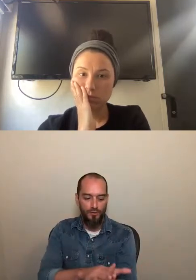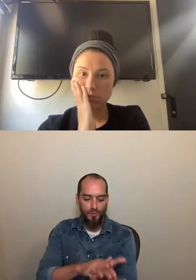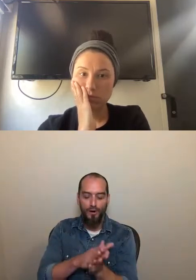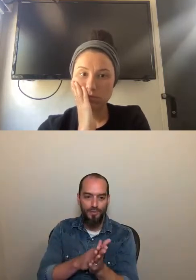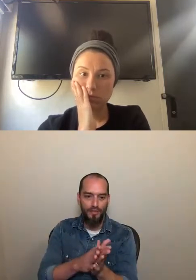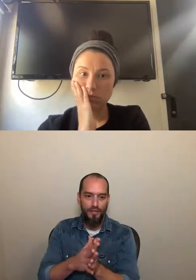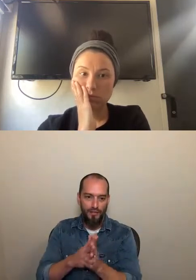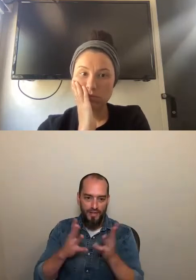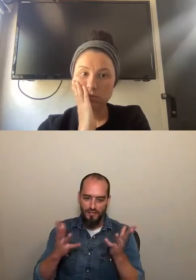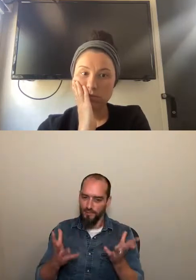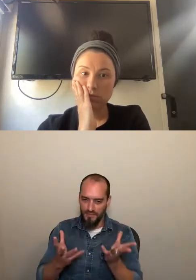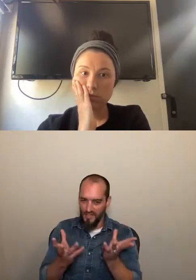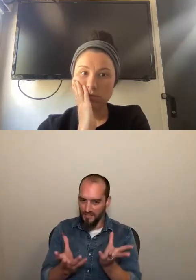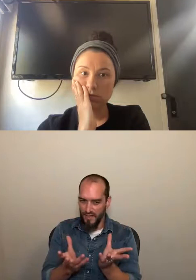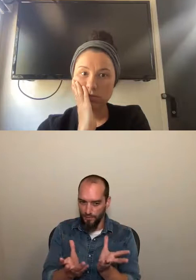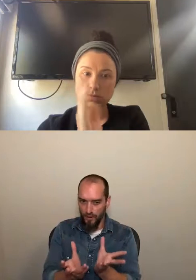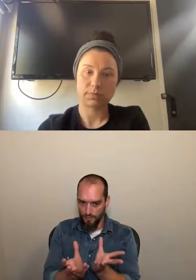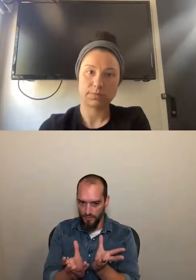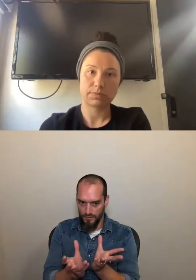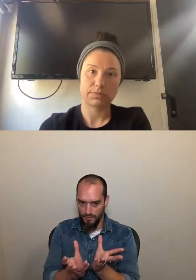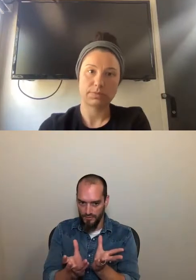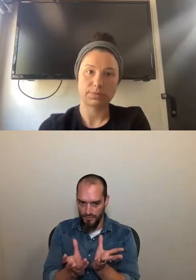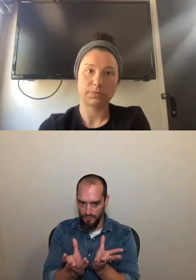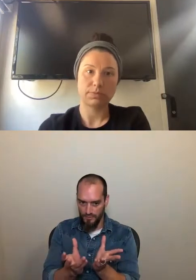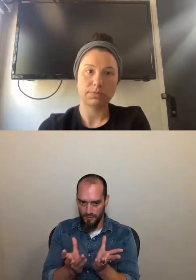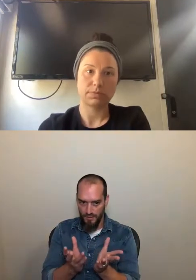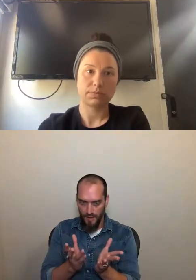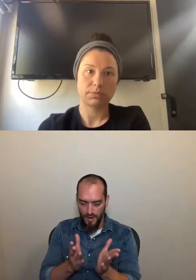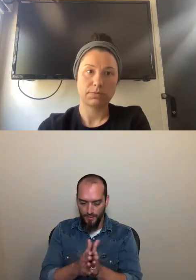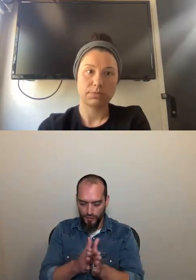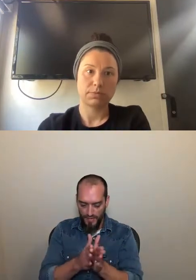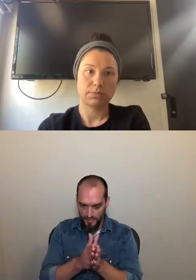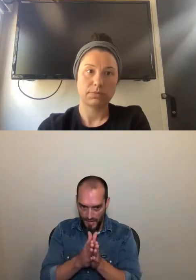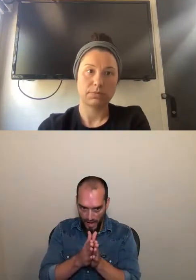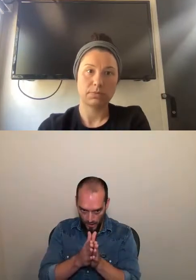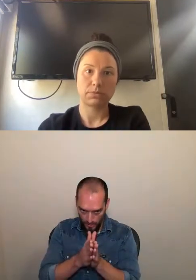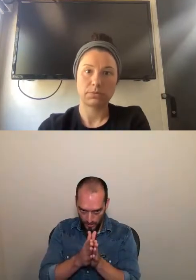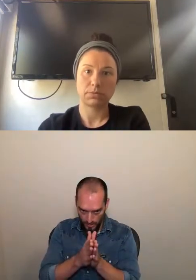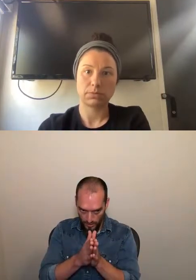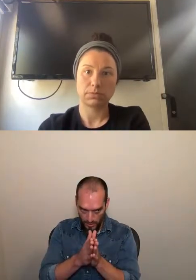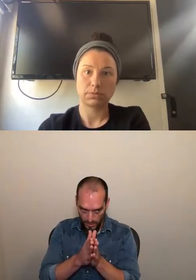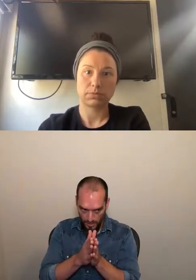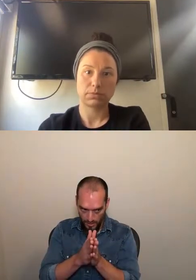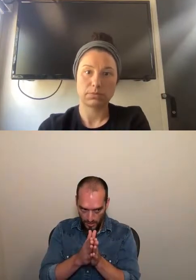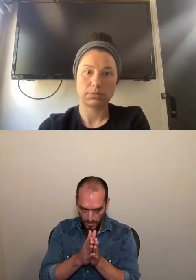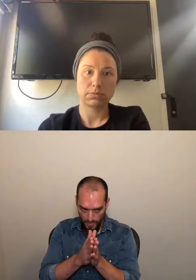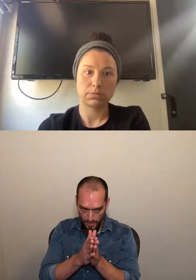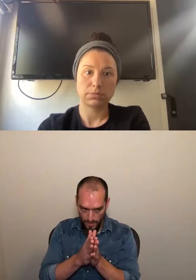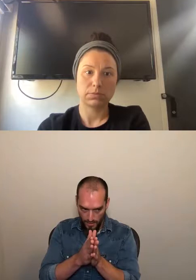when I go to an apartment, yes, I'm assessing that apartment. But since I'm understanding how